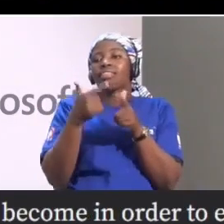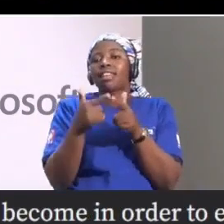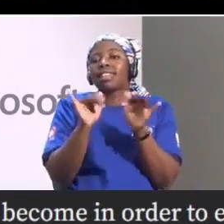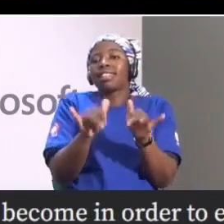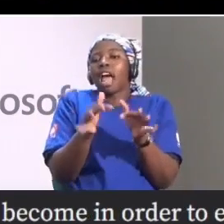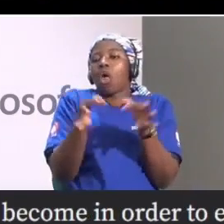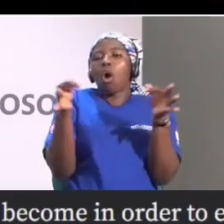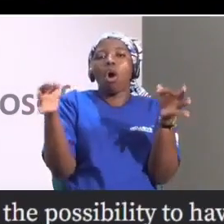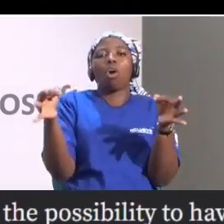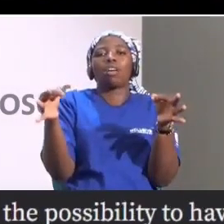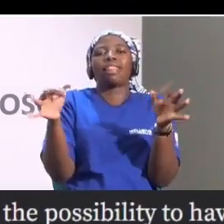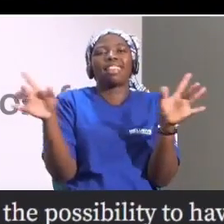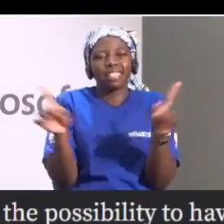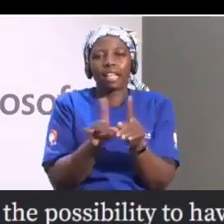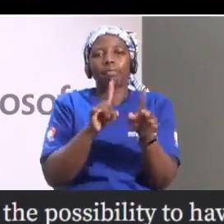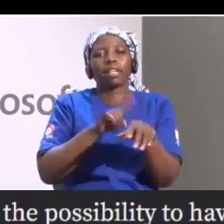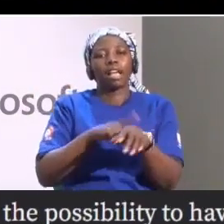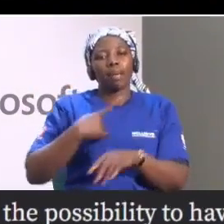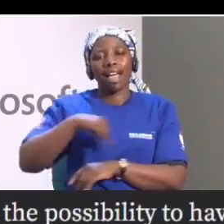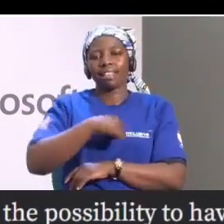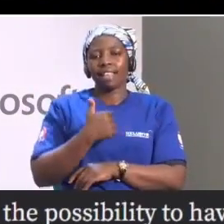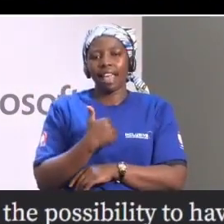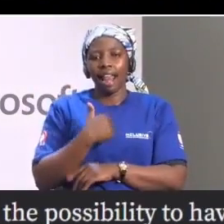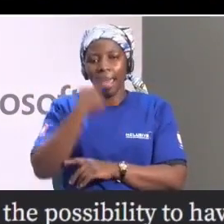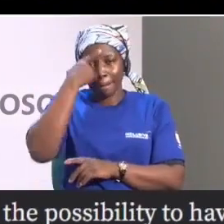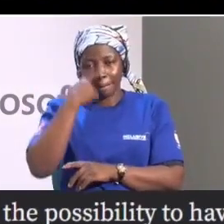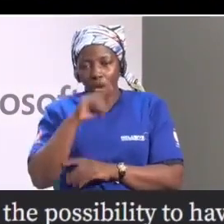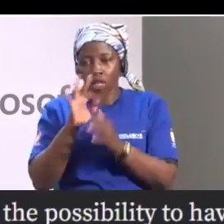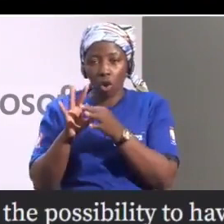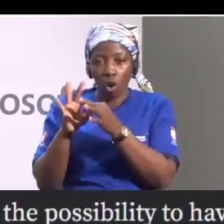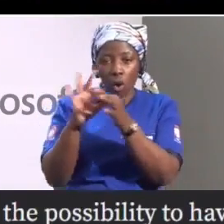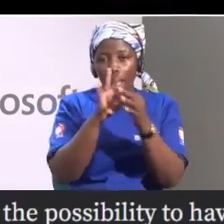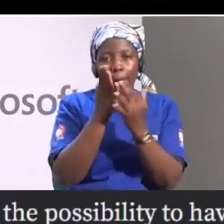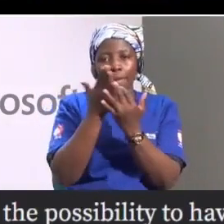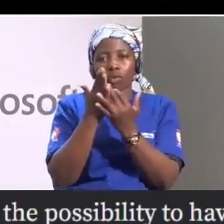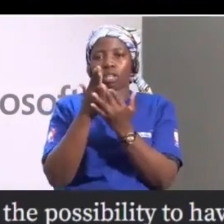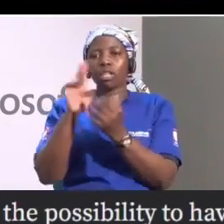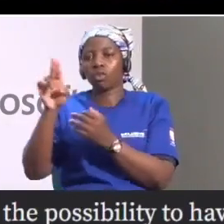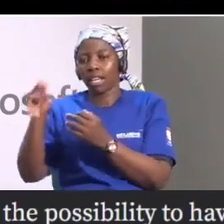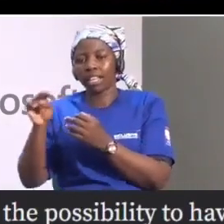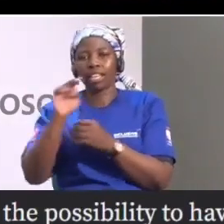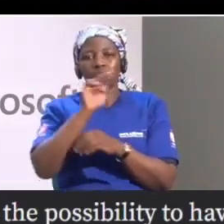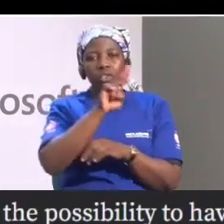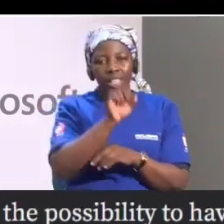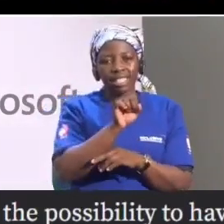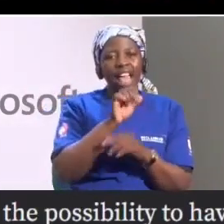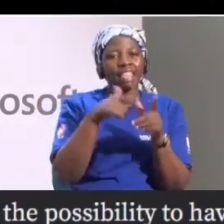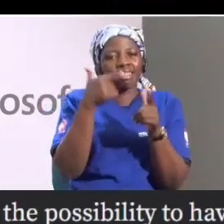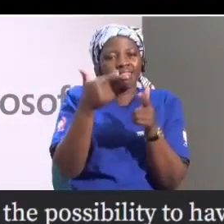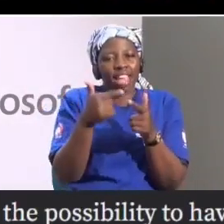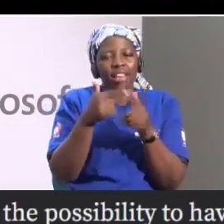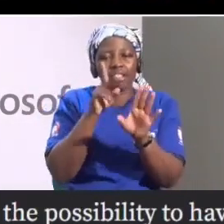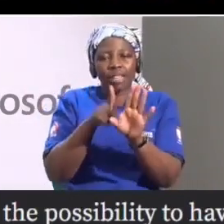a while. At the same time, we had a policy cooperation between the EU and the US, and also with participation, by the way,